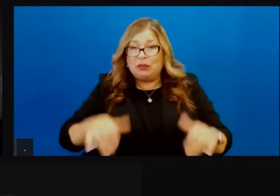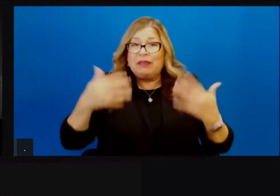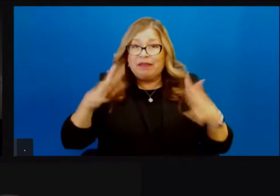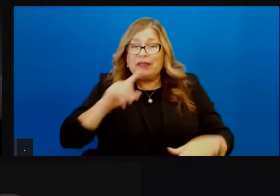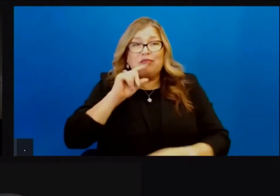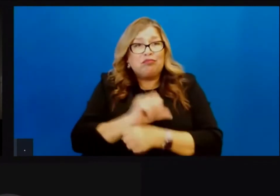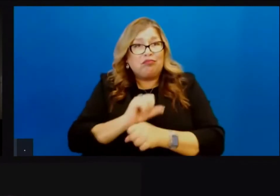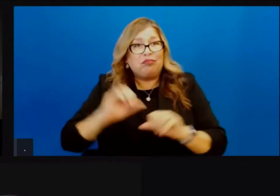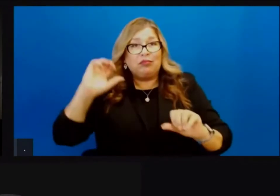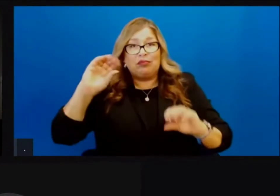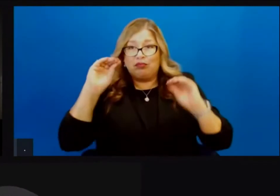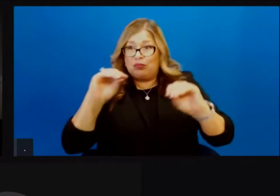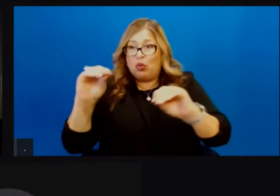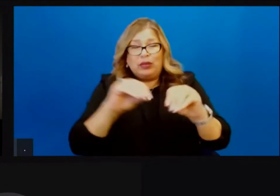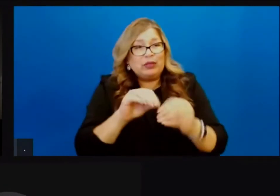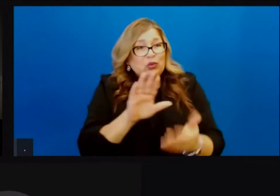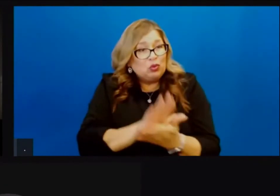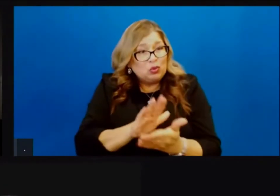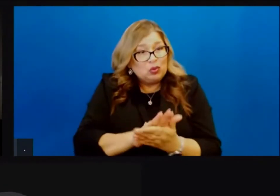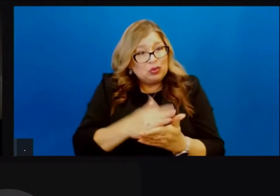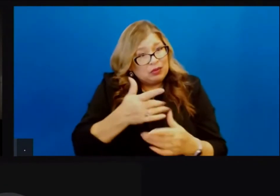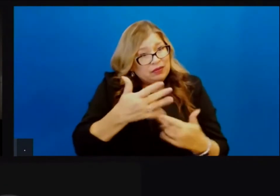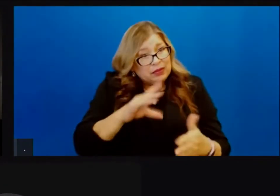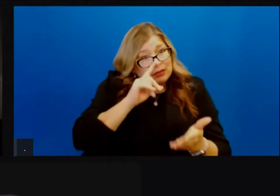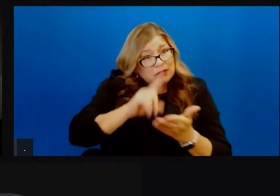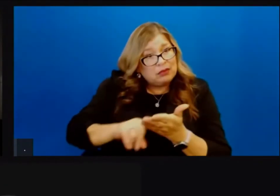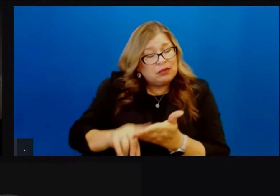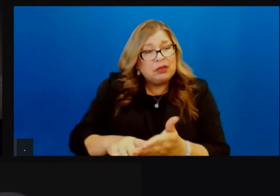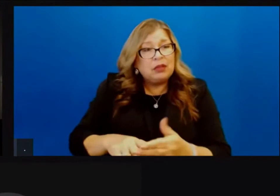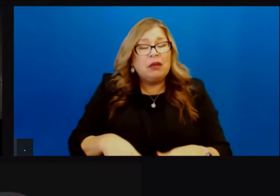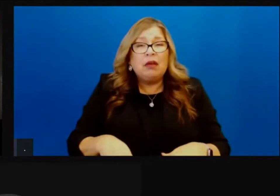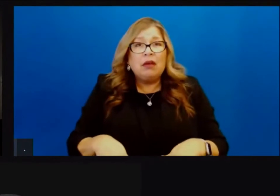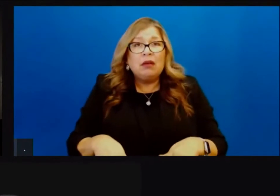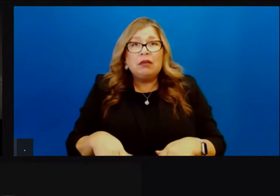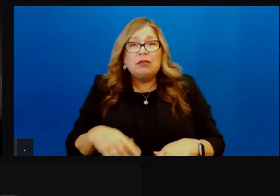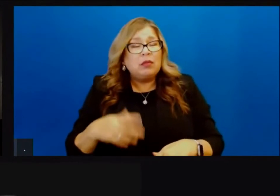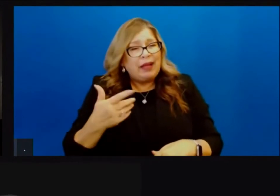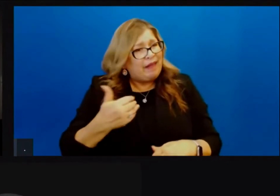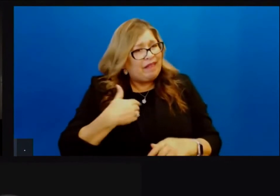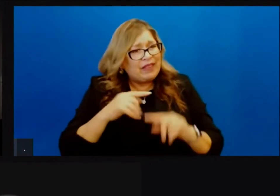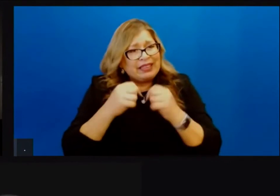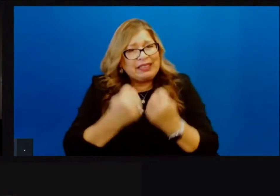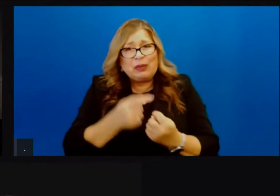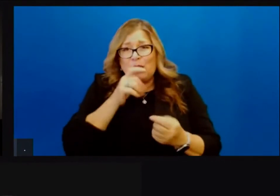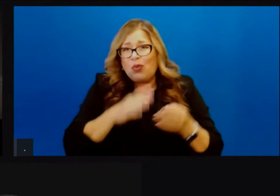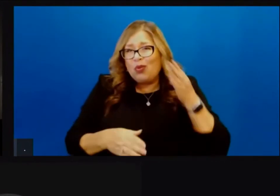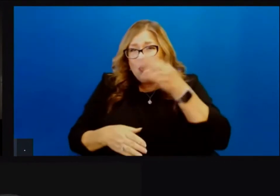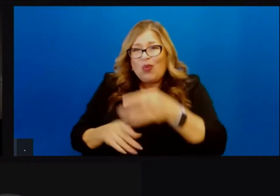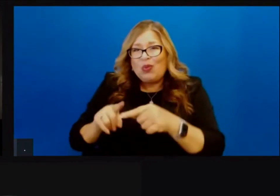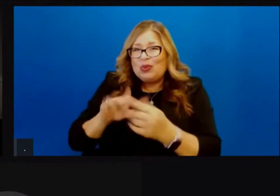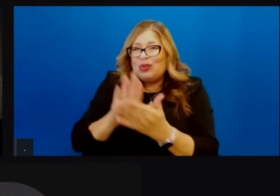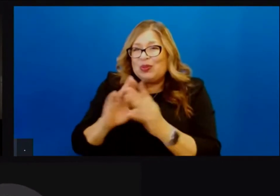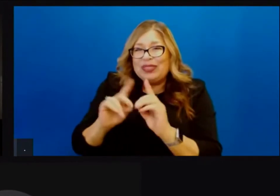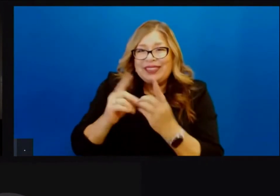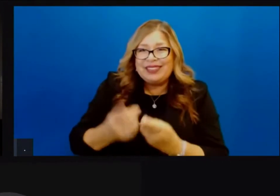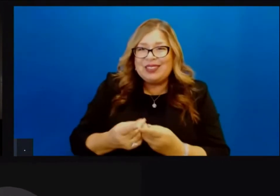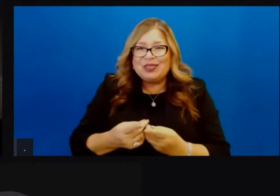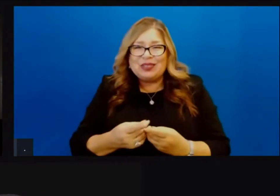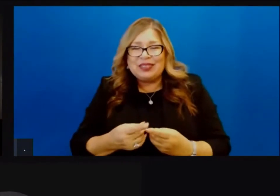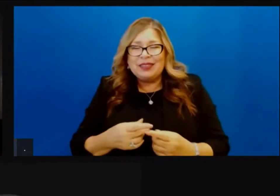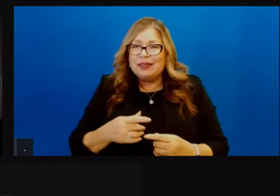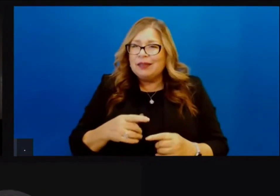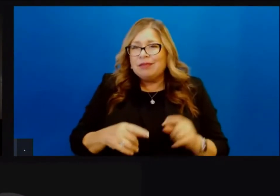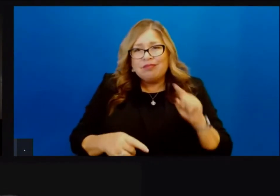installed in these school districts. And if not, is there like a team working with school districts, like I want to say like a strike force team,